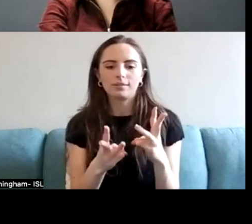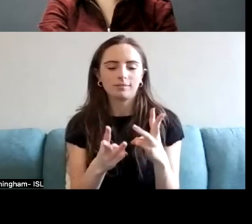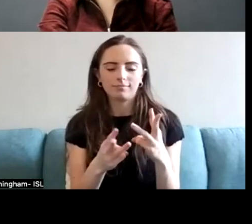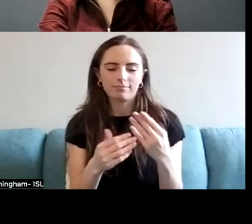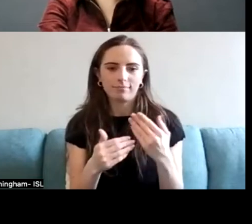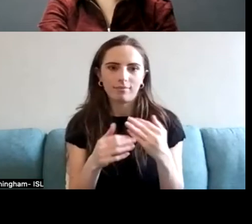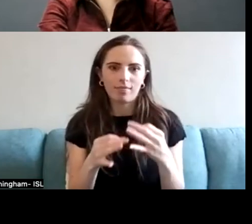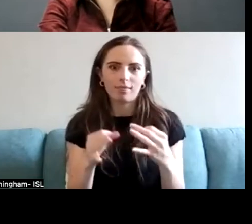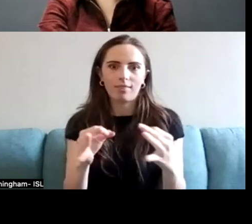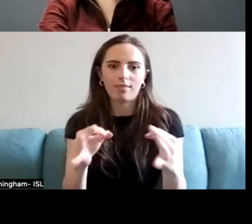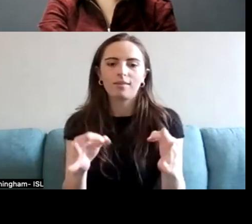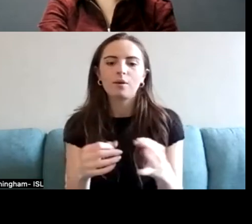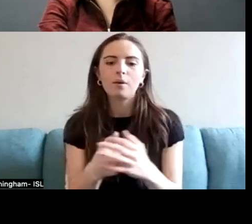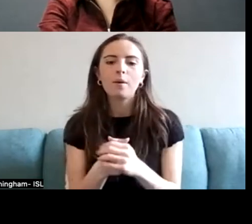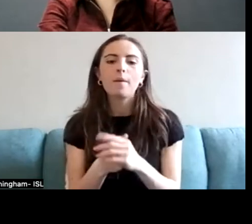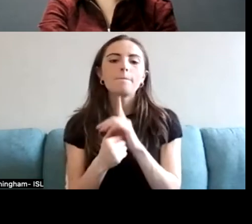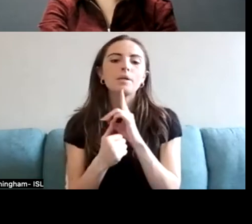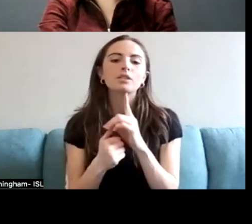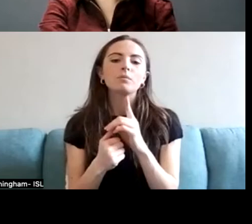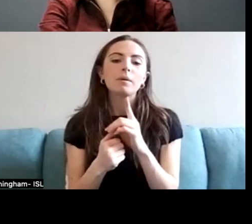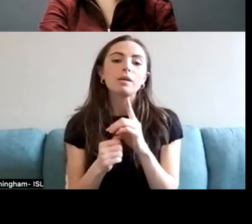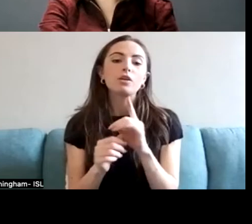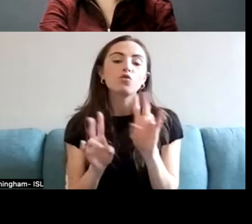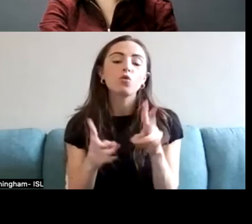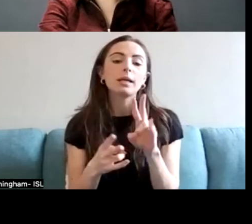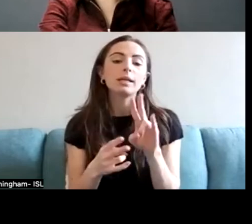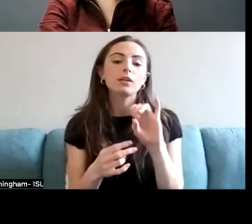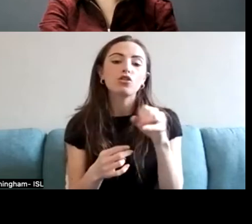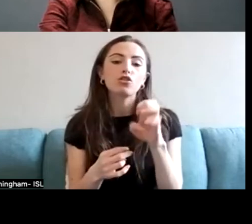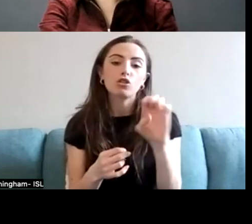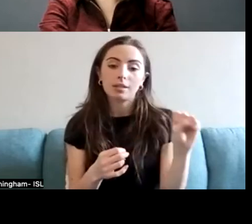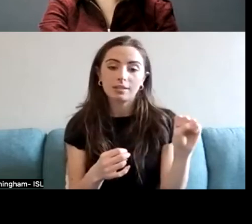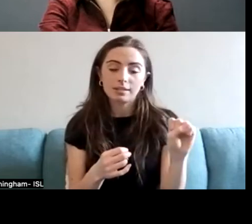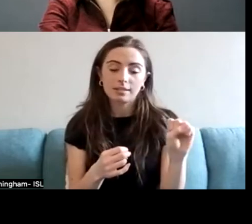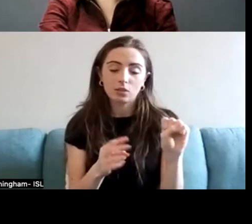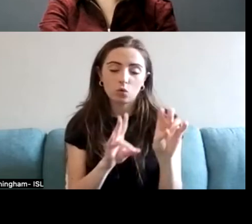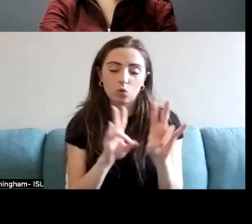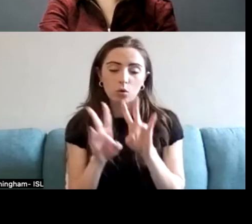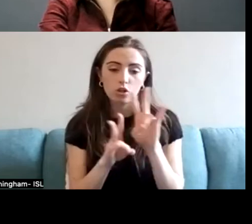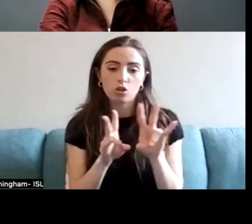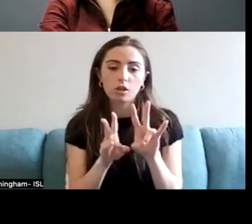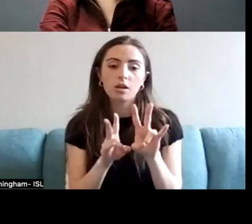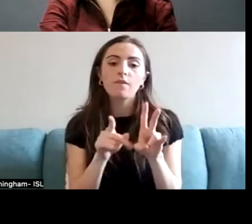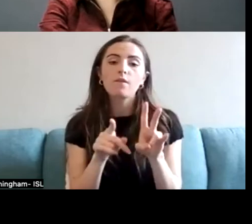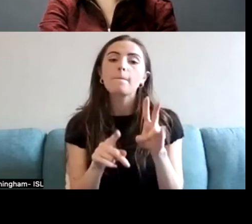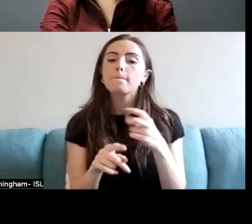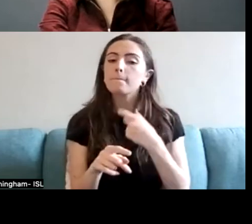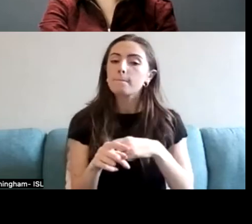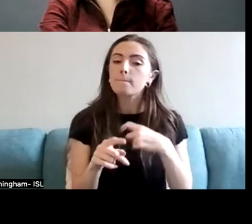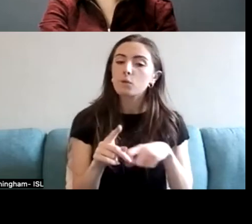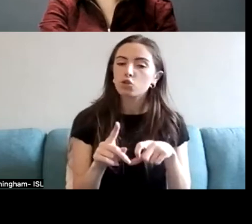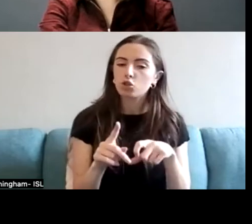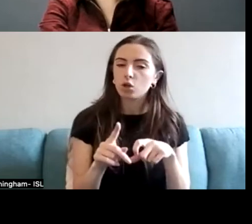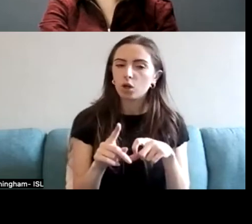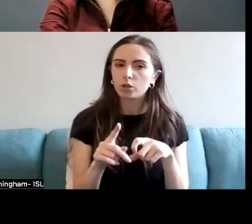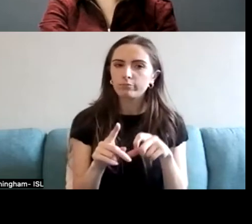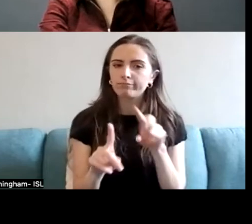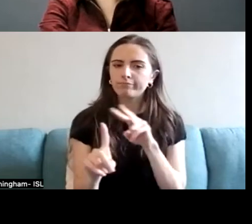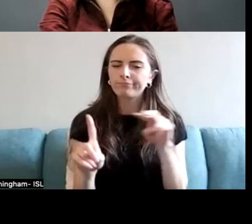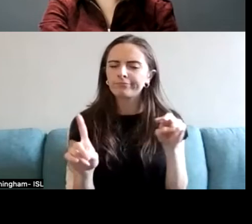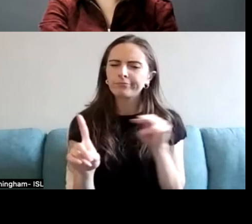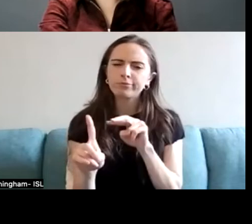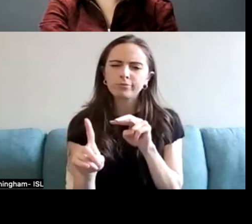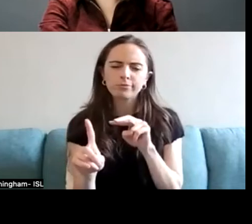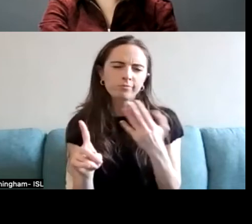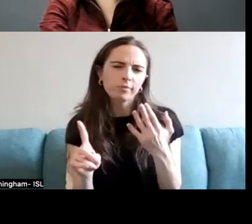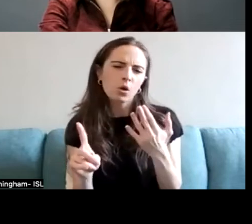too late. But I suppose, Jess, what I might actually ask you very quickly is, from a personal point of view, what's kind of been your biggest learning in this